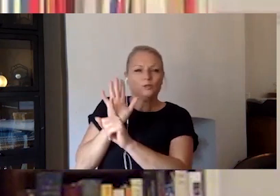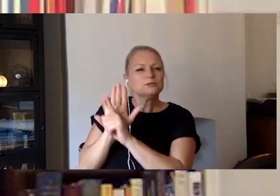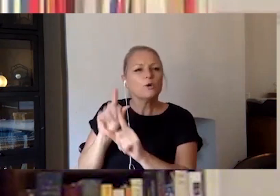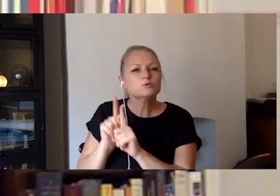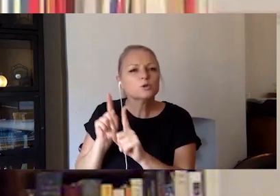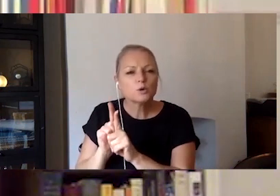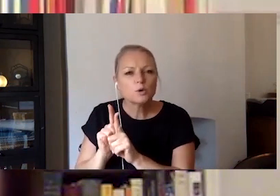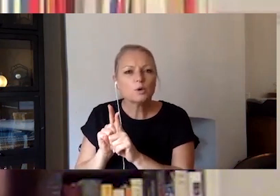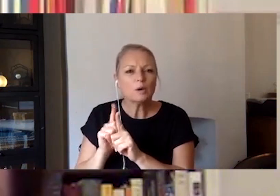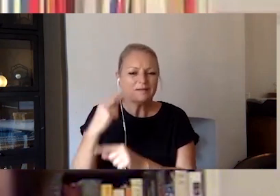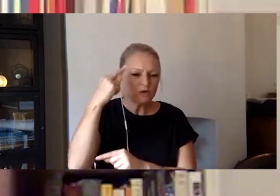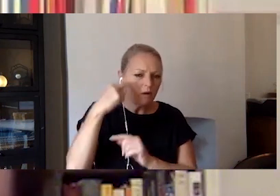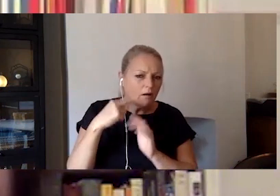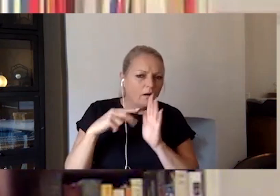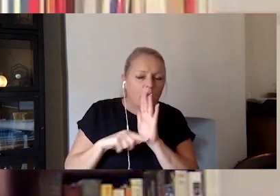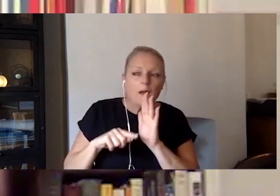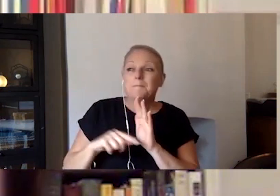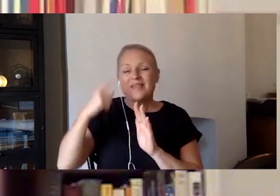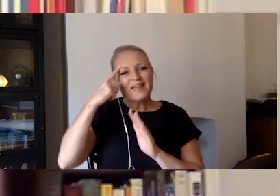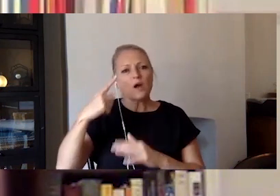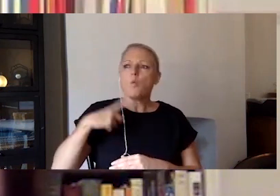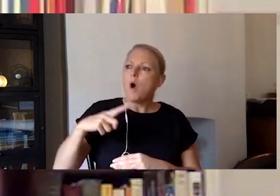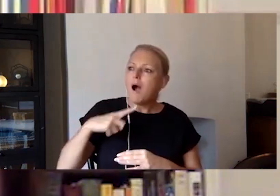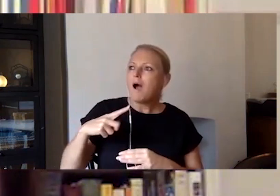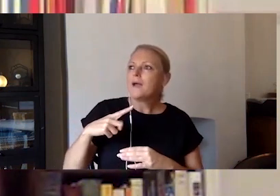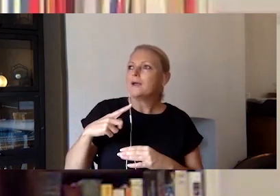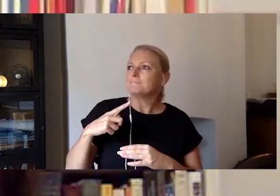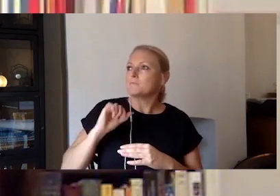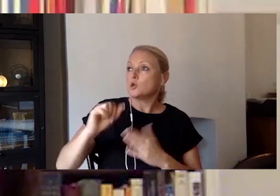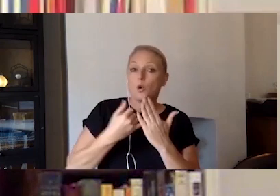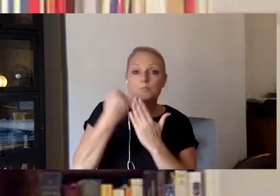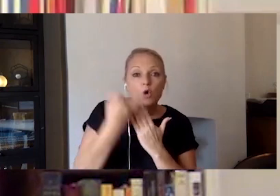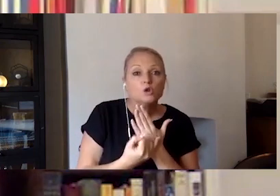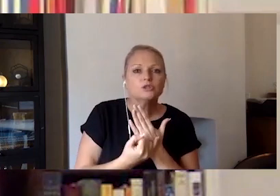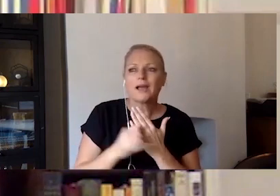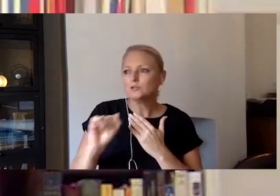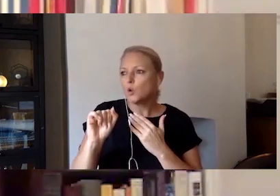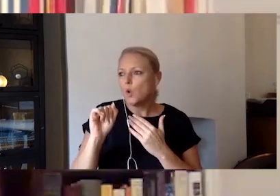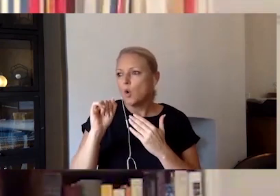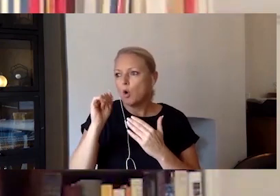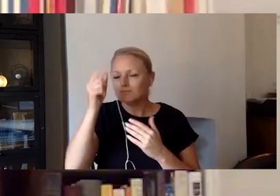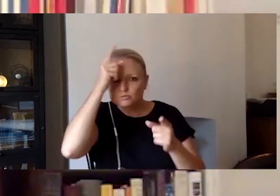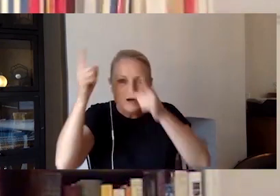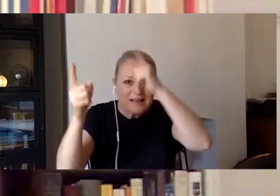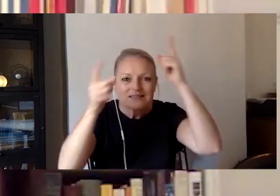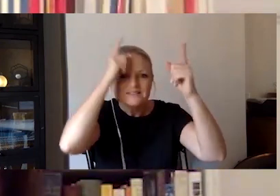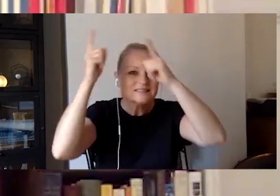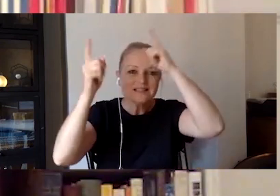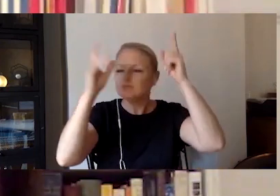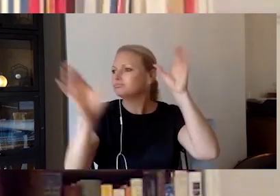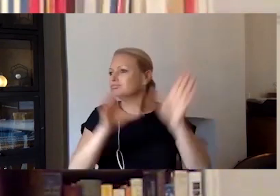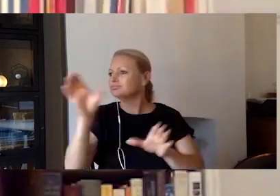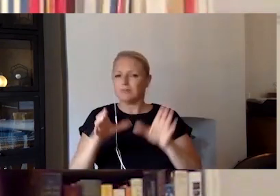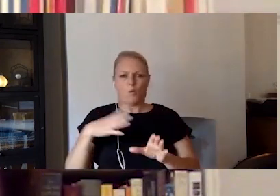really what you're doing, why you're doing what you're doing, in terms of having conversations that might bring up